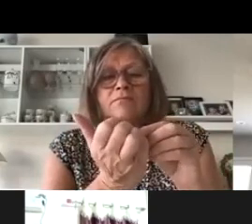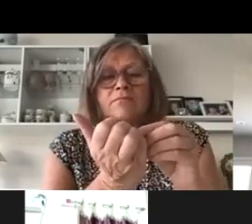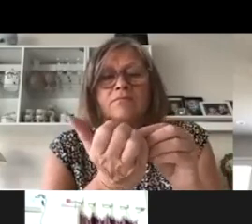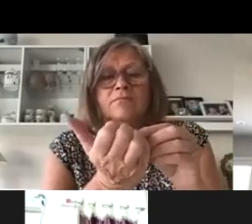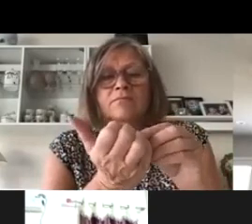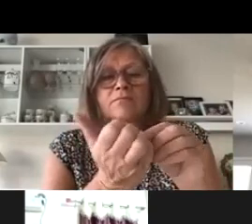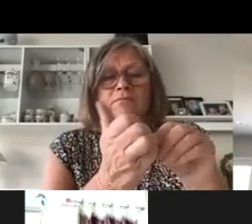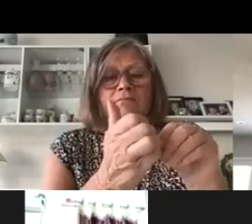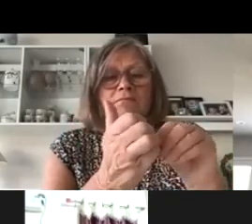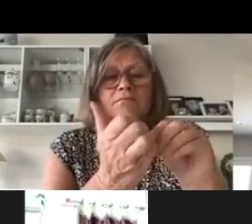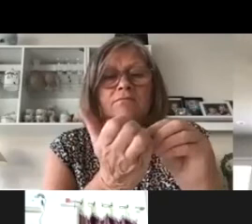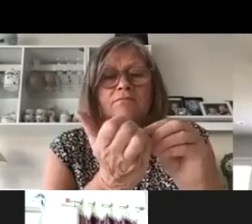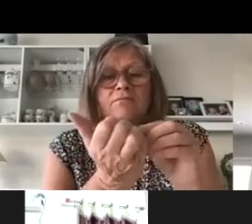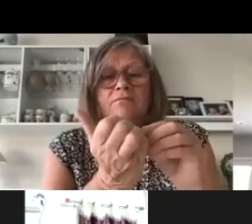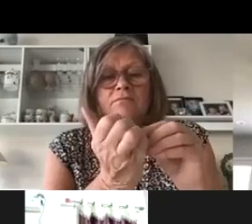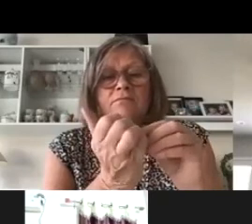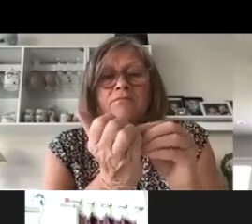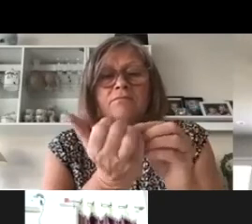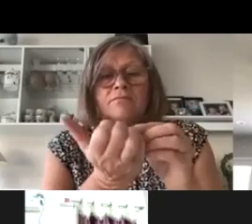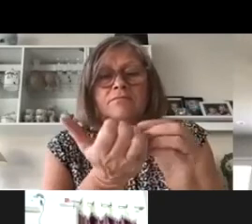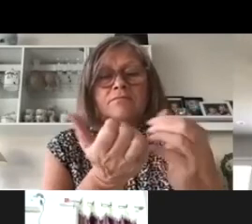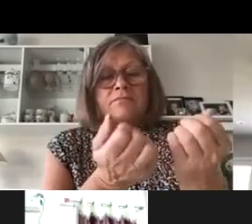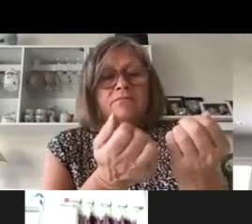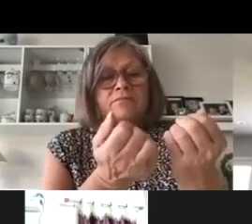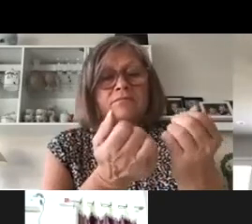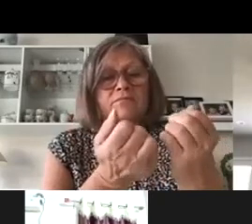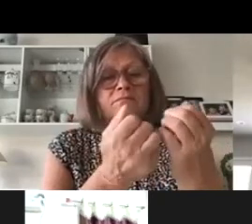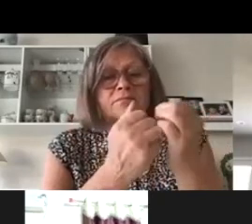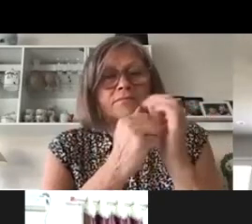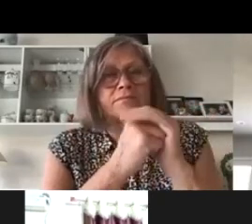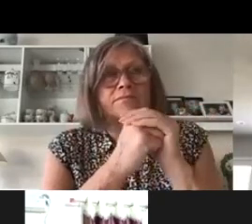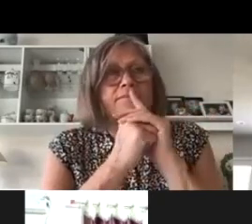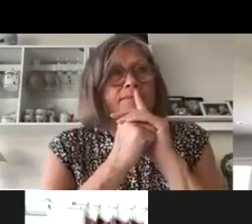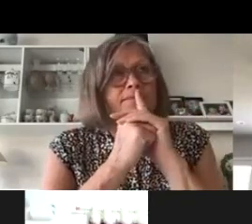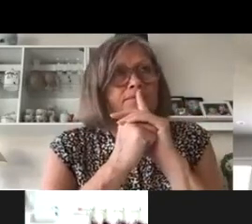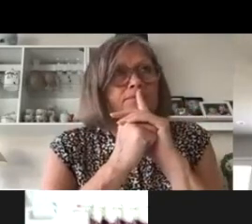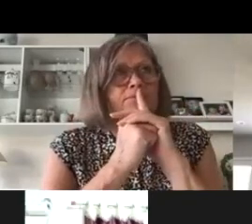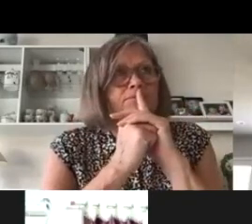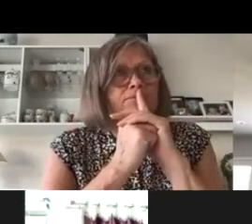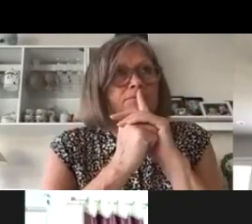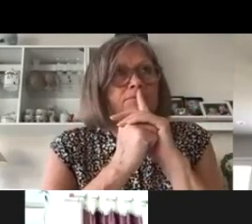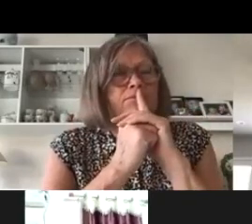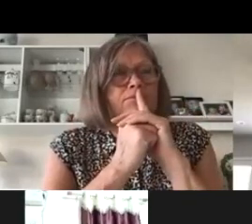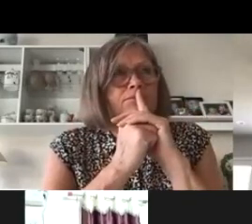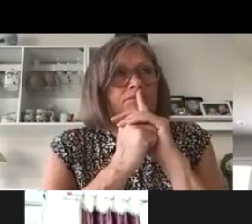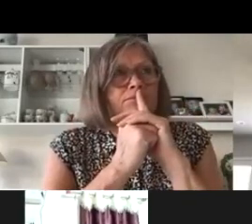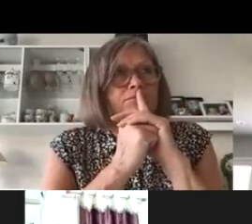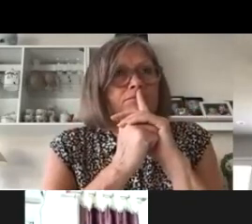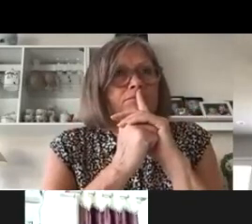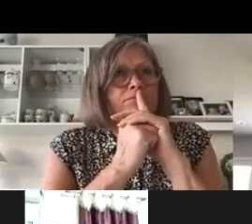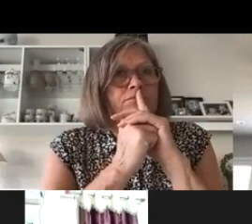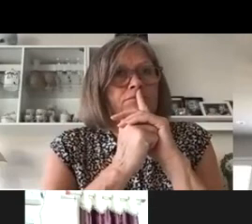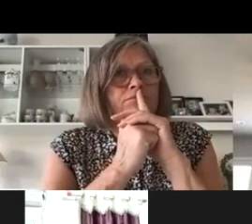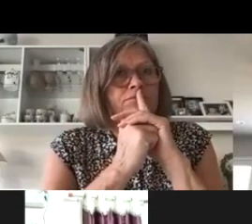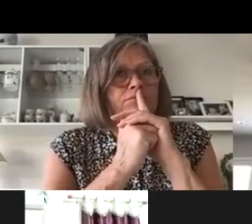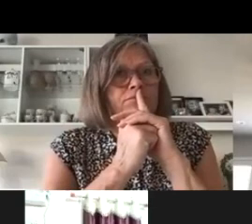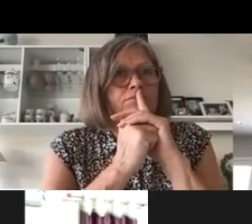in my spirit. Thank you. Oh, you're welcome. Thank you. Purpose supposed to be natural.